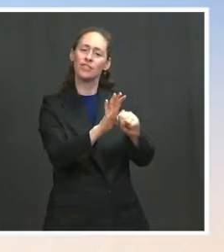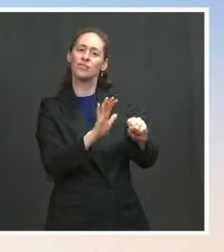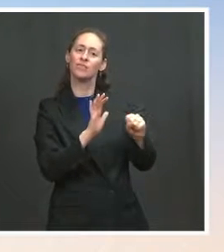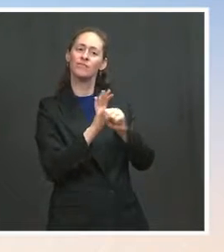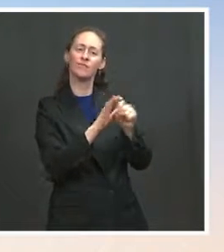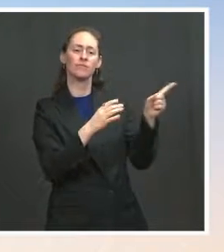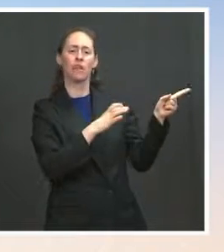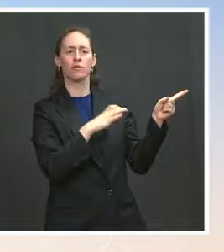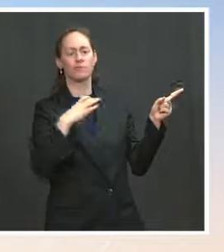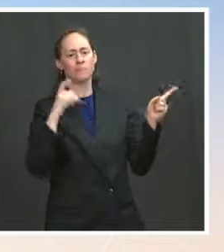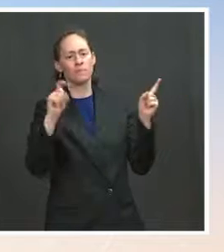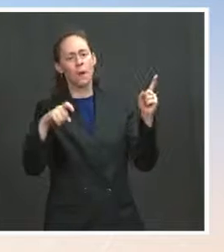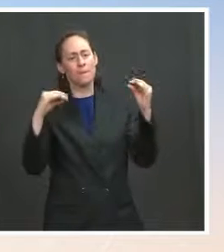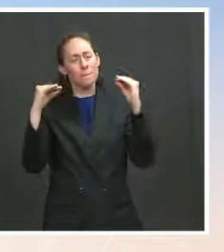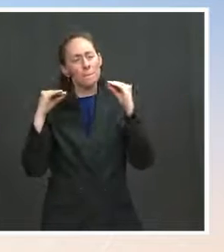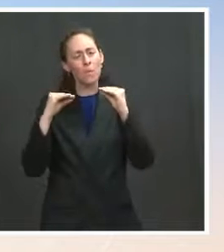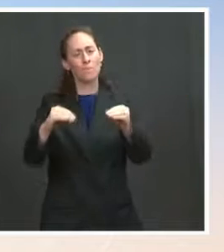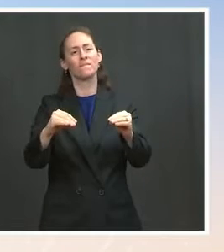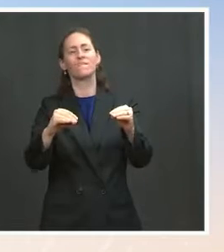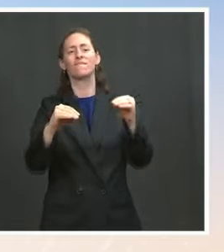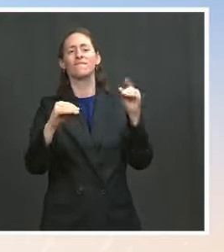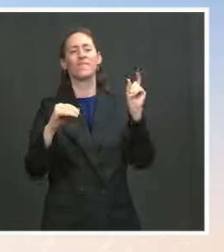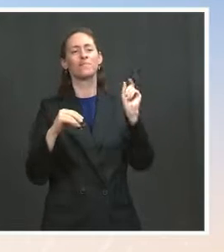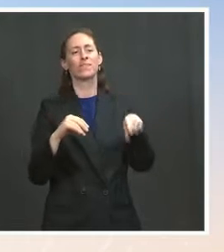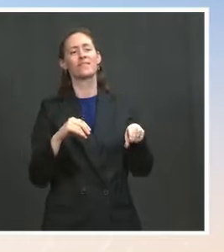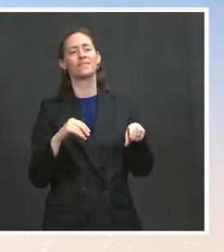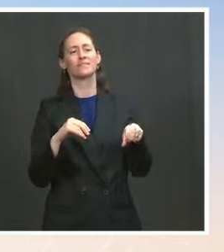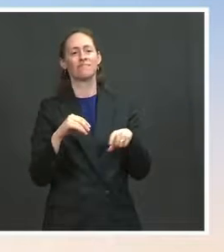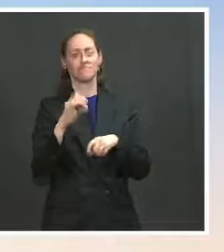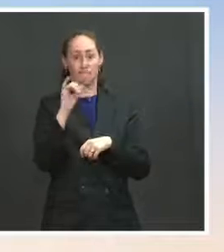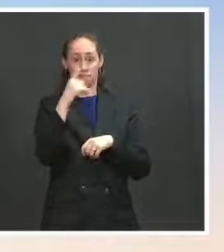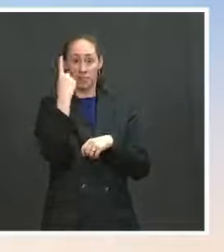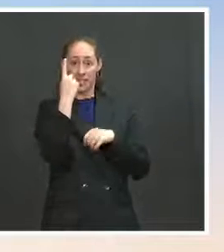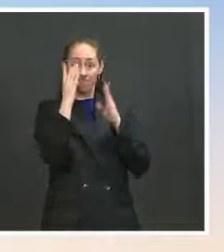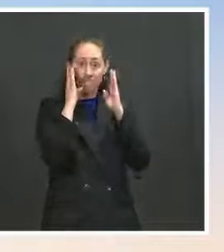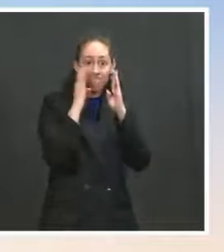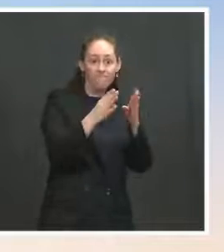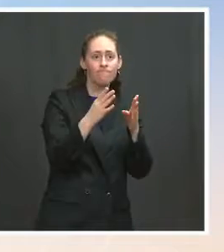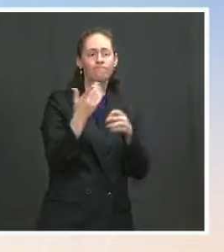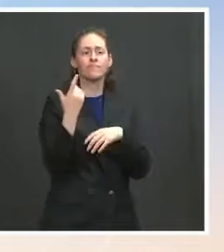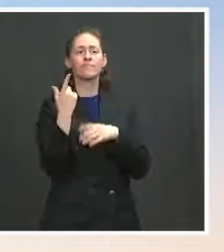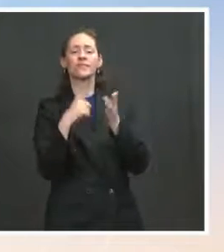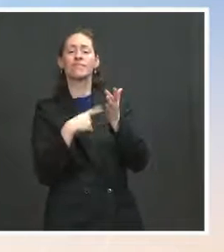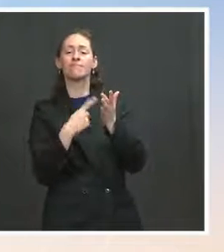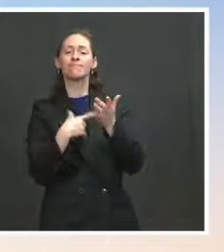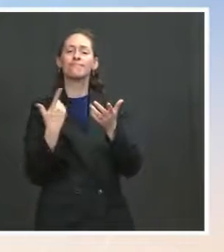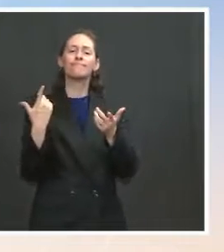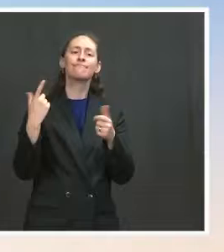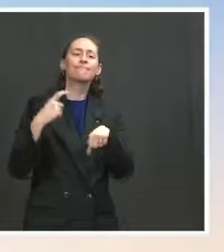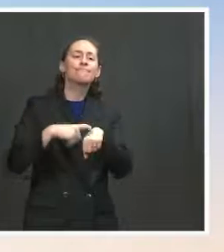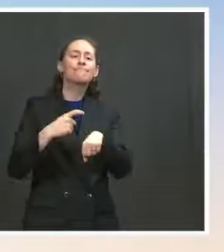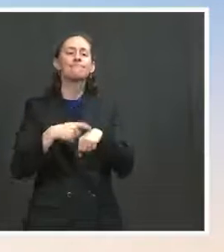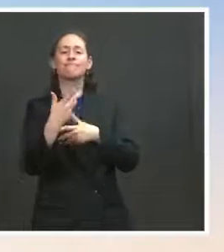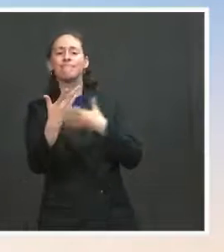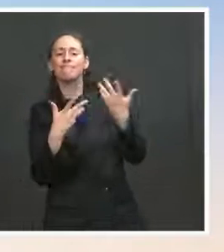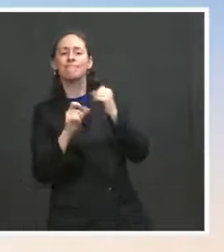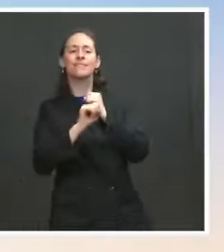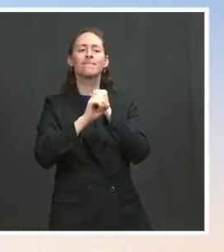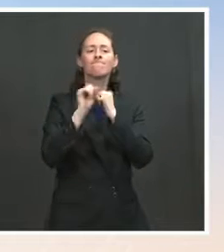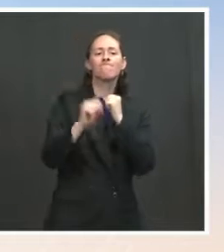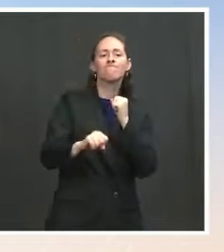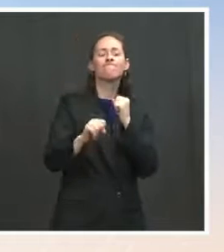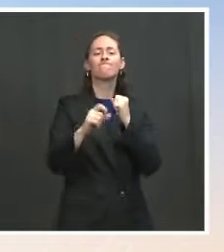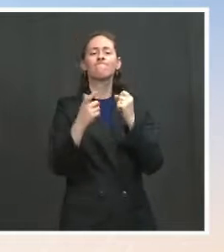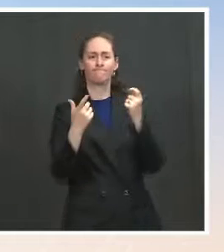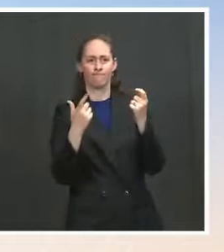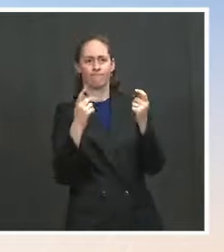rights. We know it's not always a straight line, and that sometimes it takes time, and there needs to be discussion, negotiation. And in states, it's not just about engaging